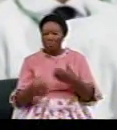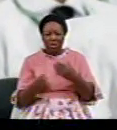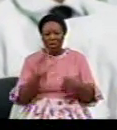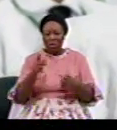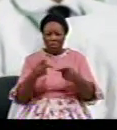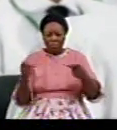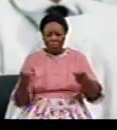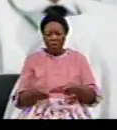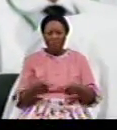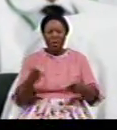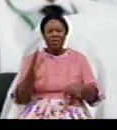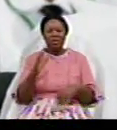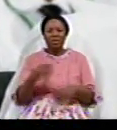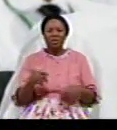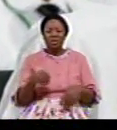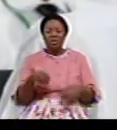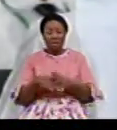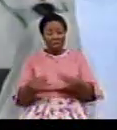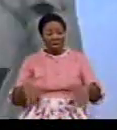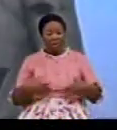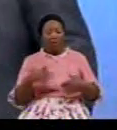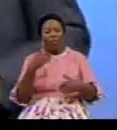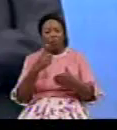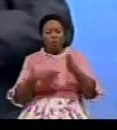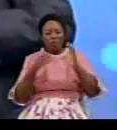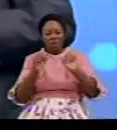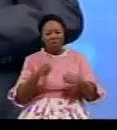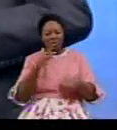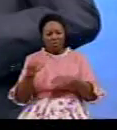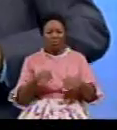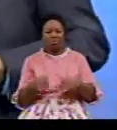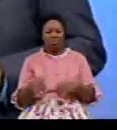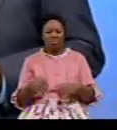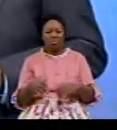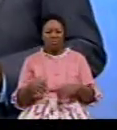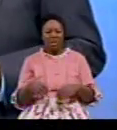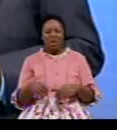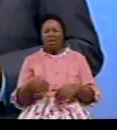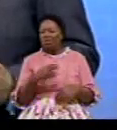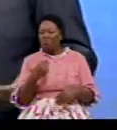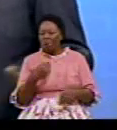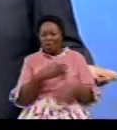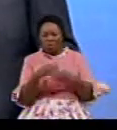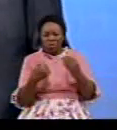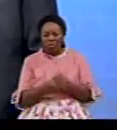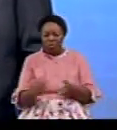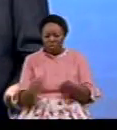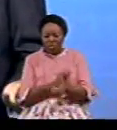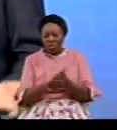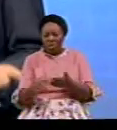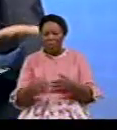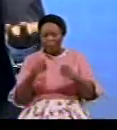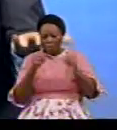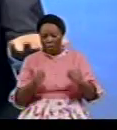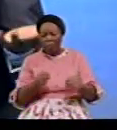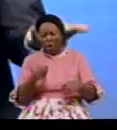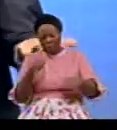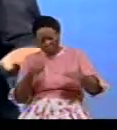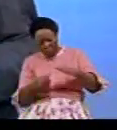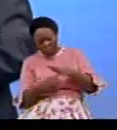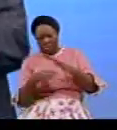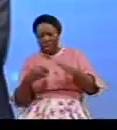reign without a rival in your heart and in your life. And he says, I will be